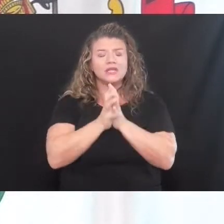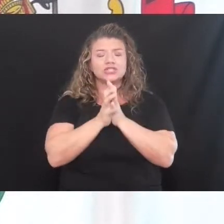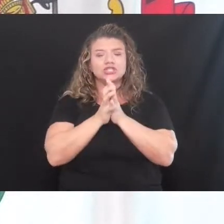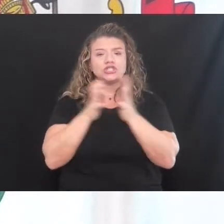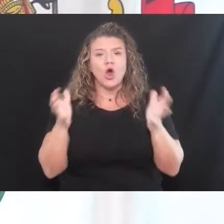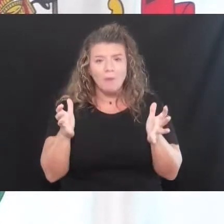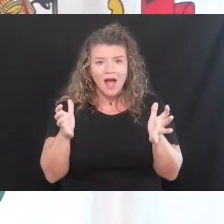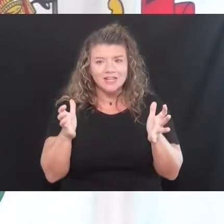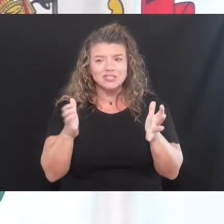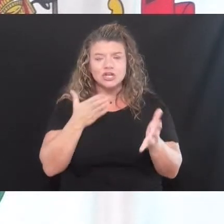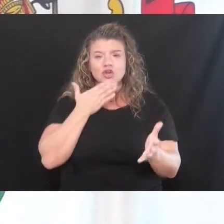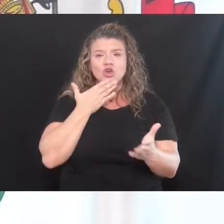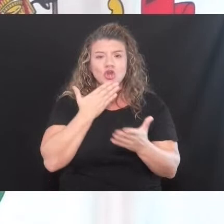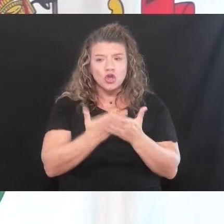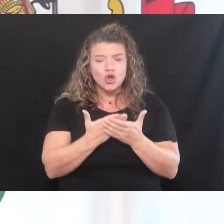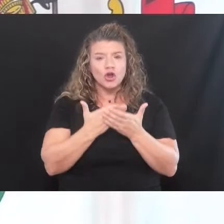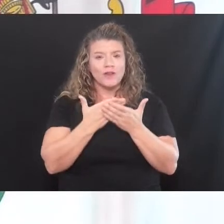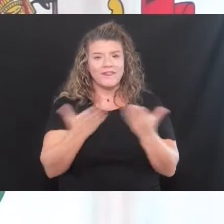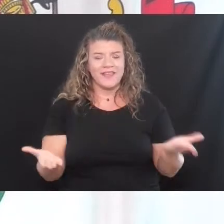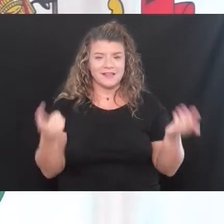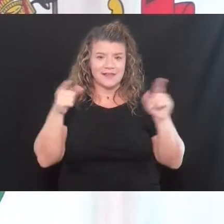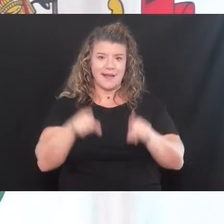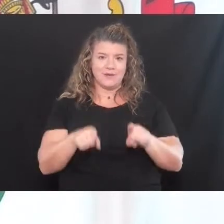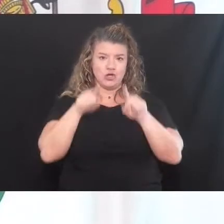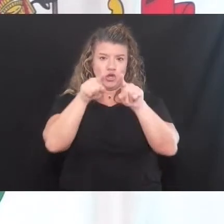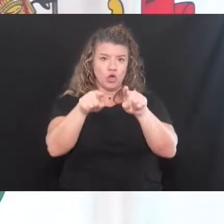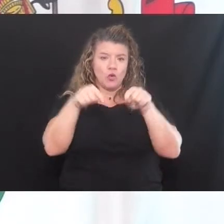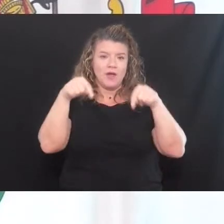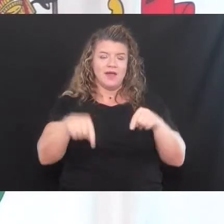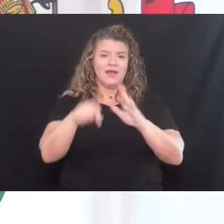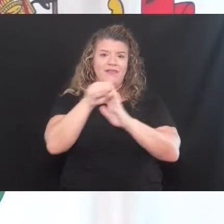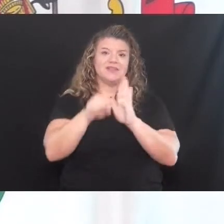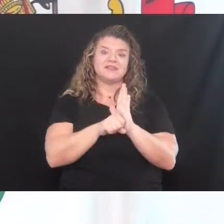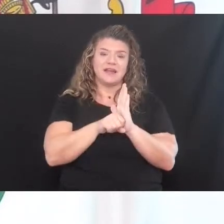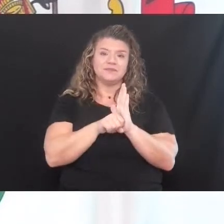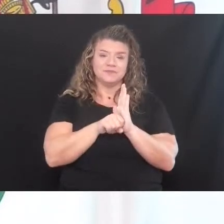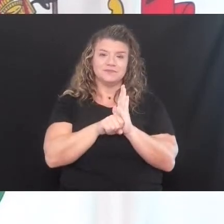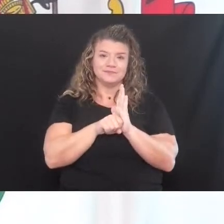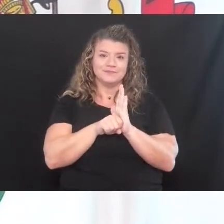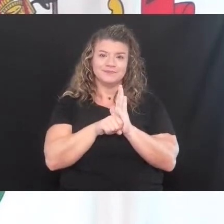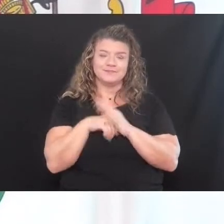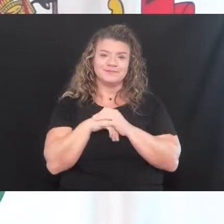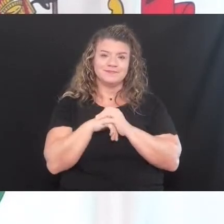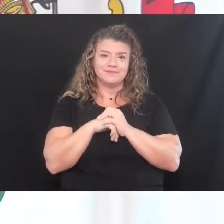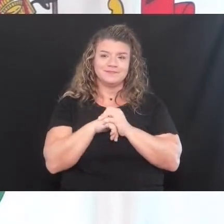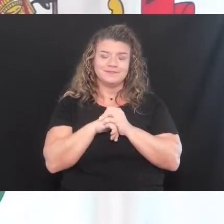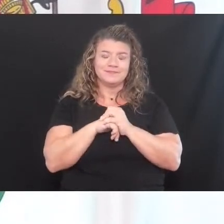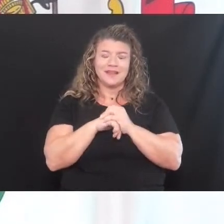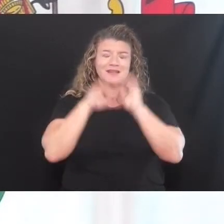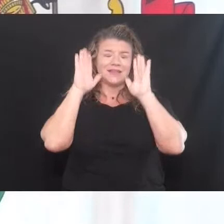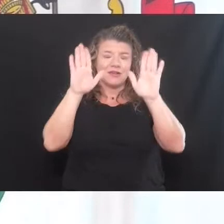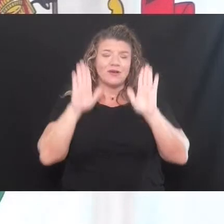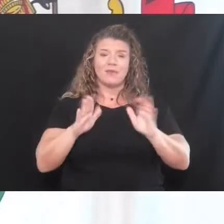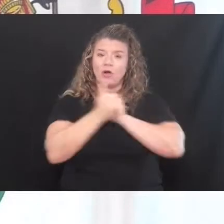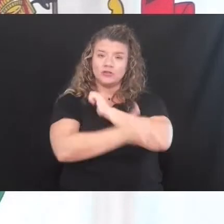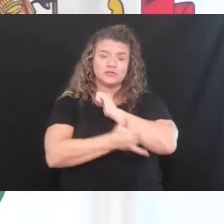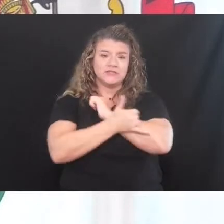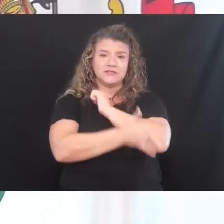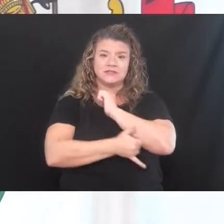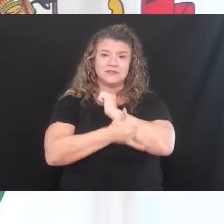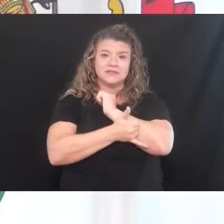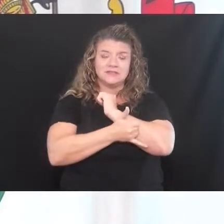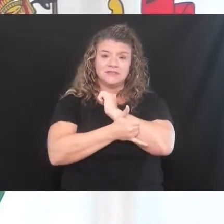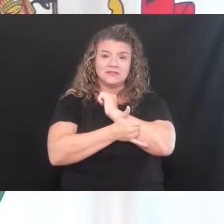to just have goodness upon goodness upon goodness for West Virginians, for this incredible country,